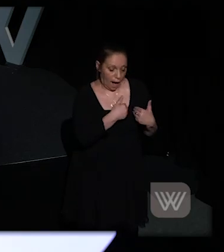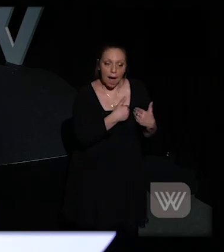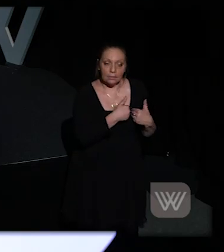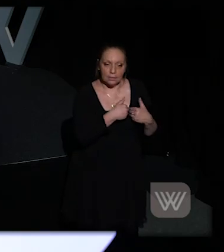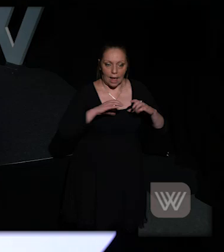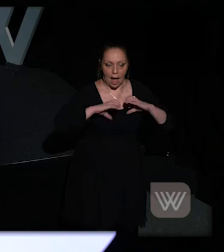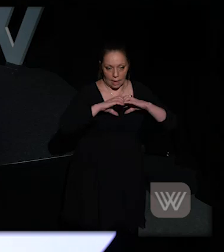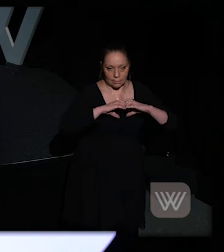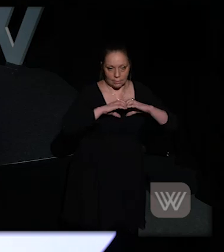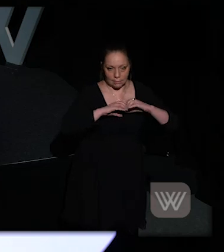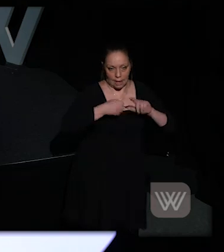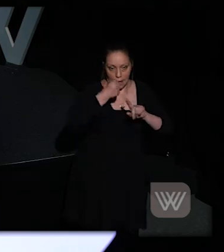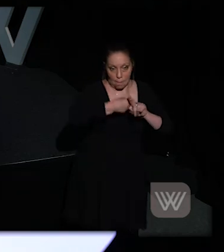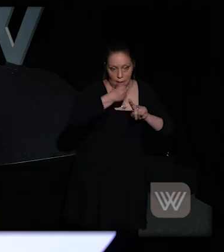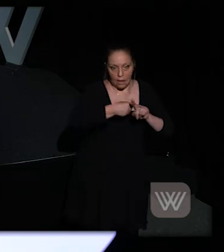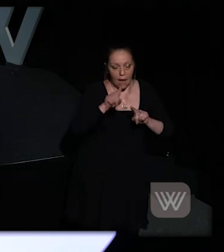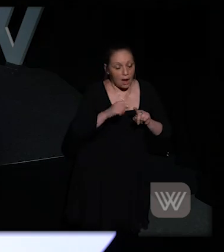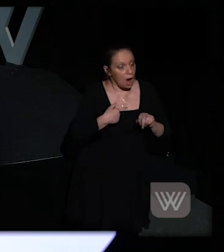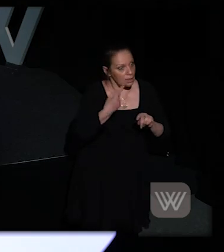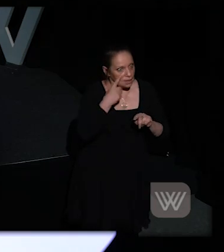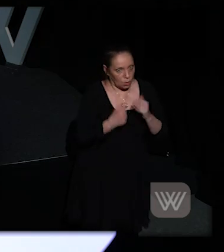like, I watch it roll in and it is nauseating.